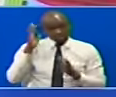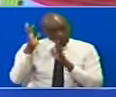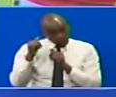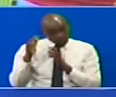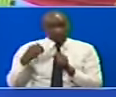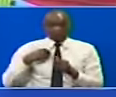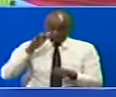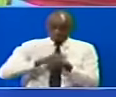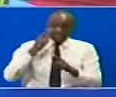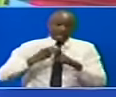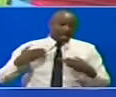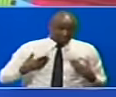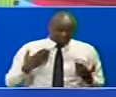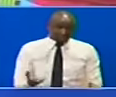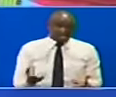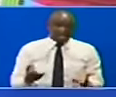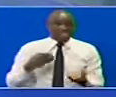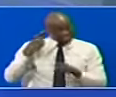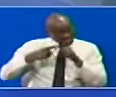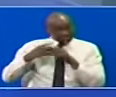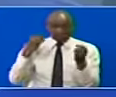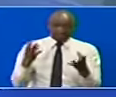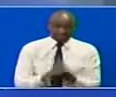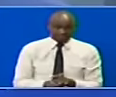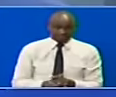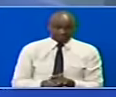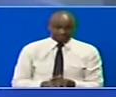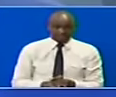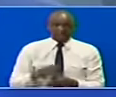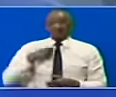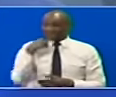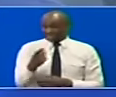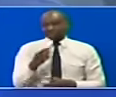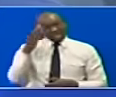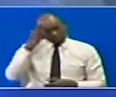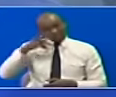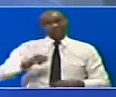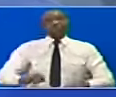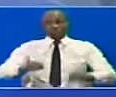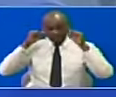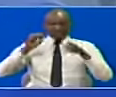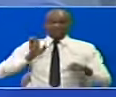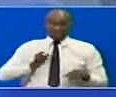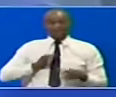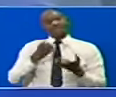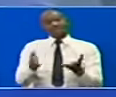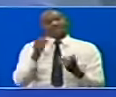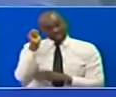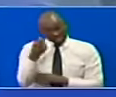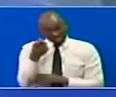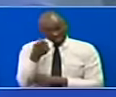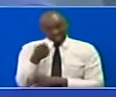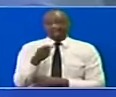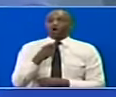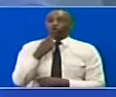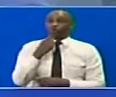I have a good name that I've built over the years. Na pia chia samani sana ya maendeleo, na ameniambia